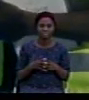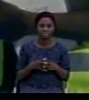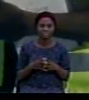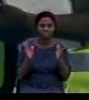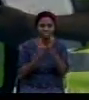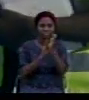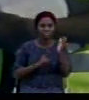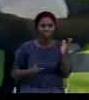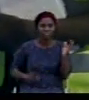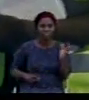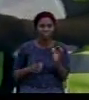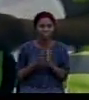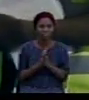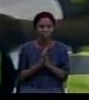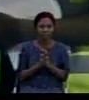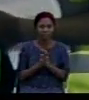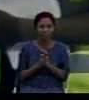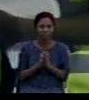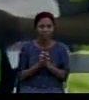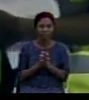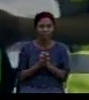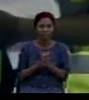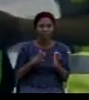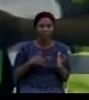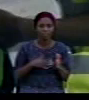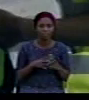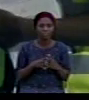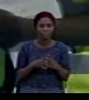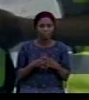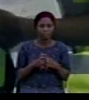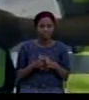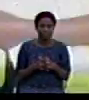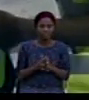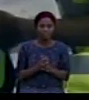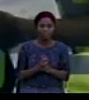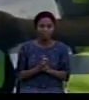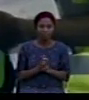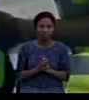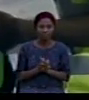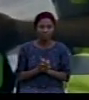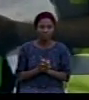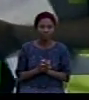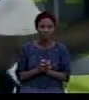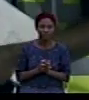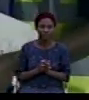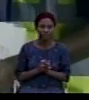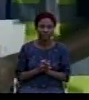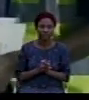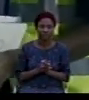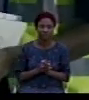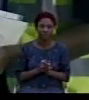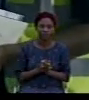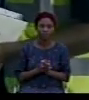Praise the Lord. My name is Chioma Milo from Igbo Group